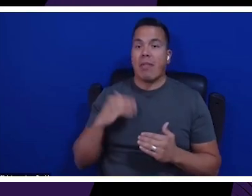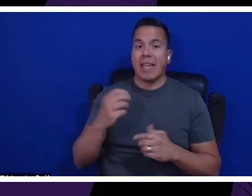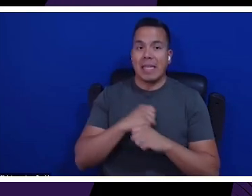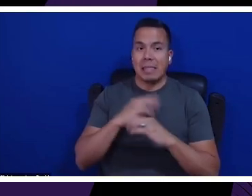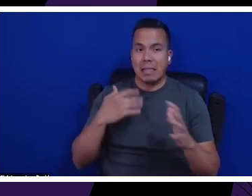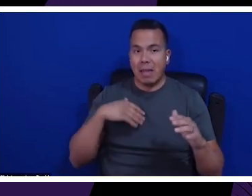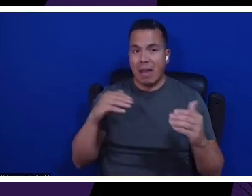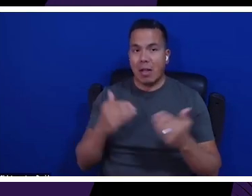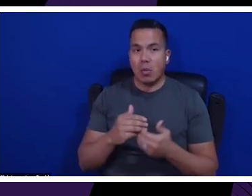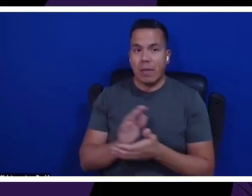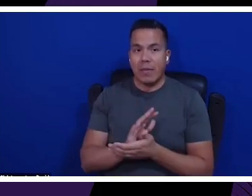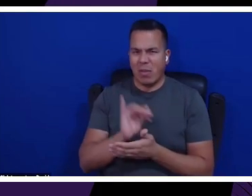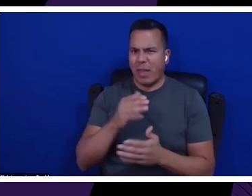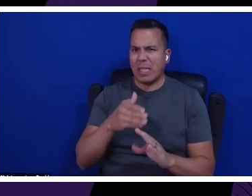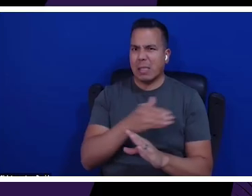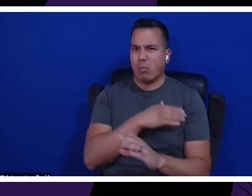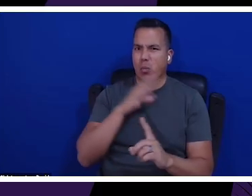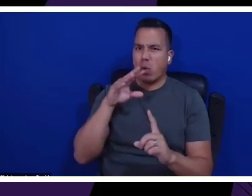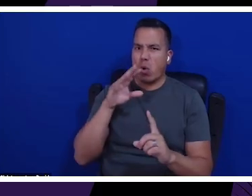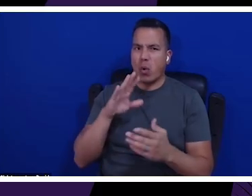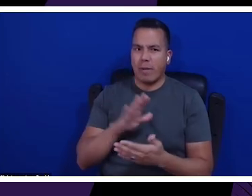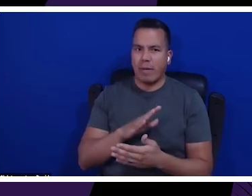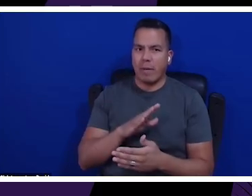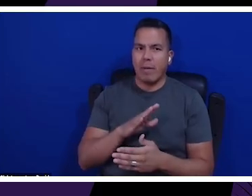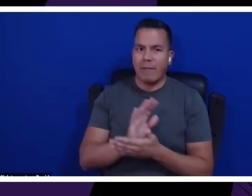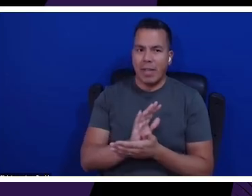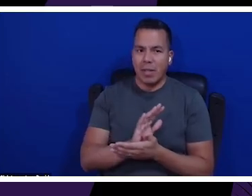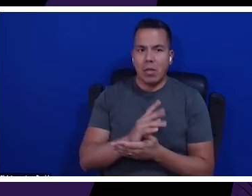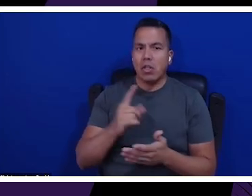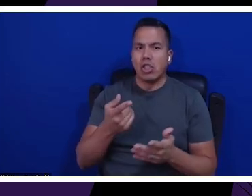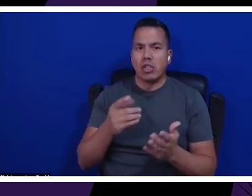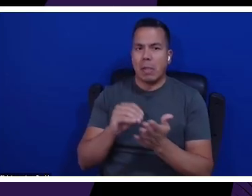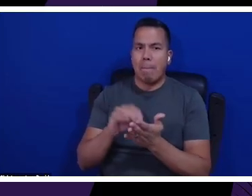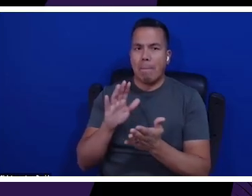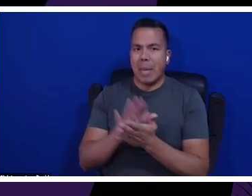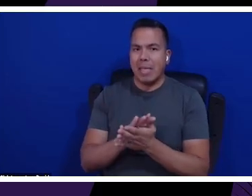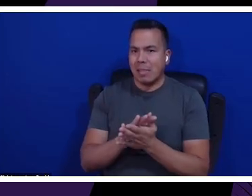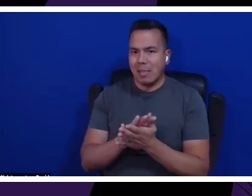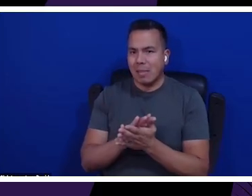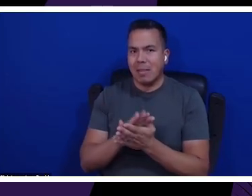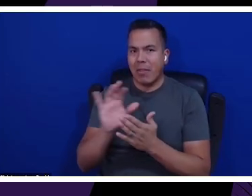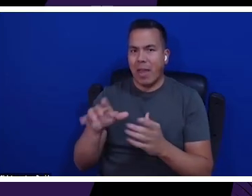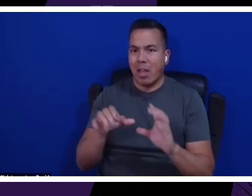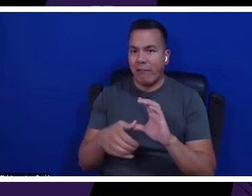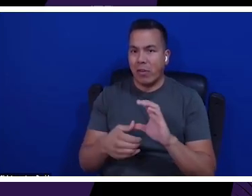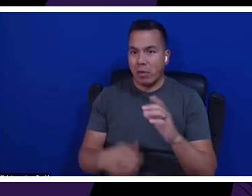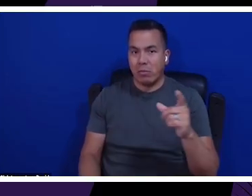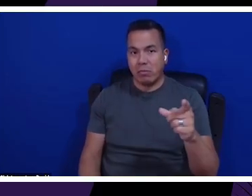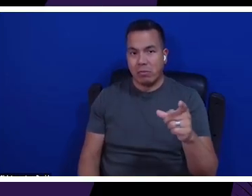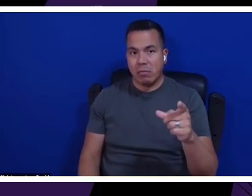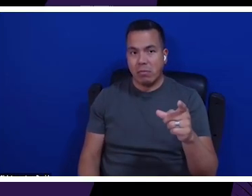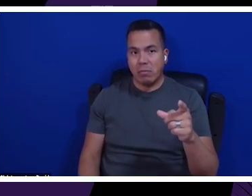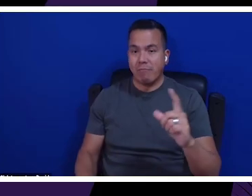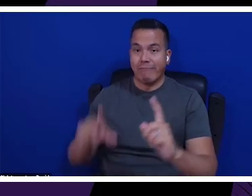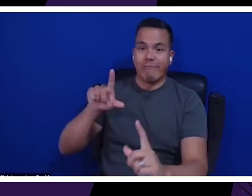video, the pre-recorded video, and just paste the configuration. Voila, you have your mapping.